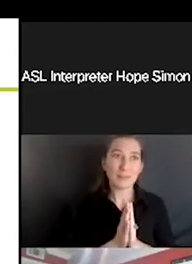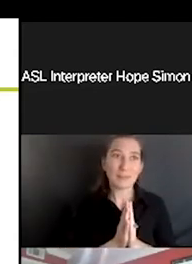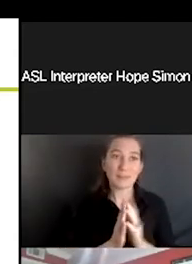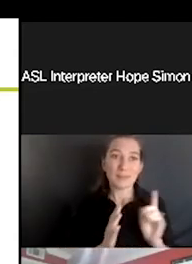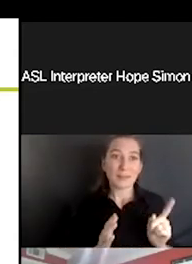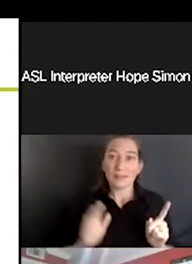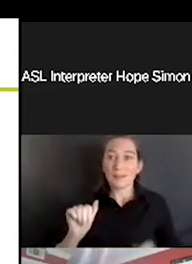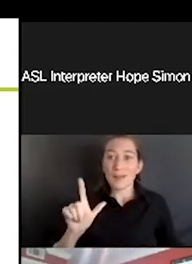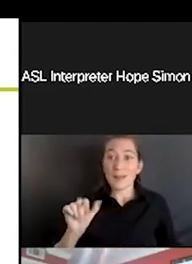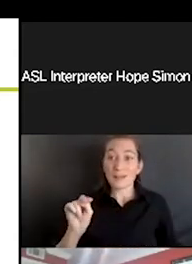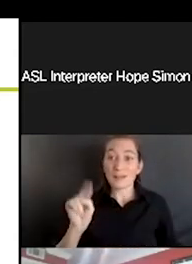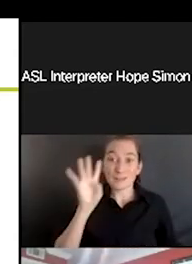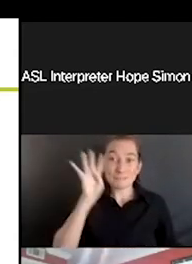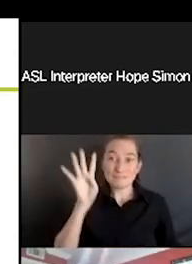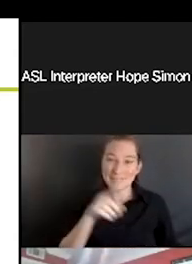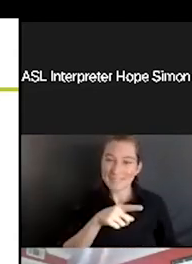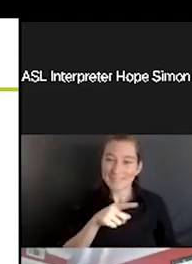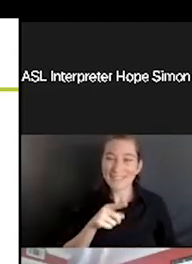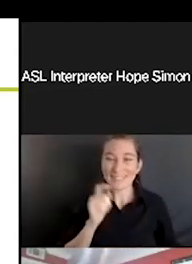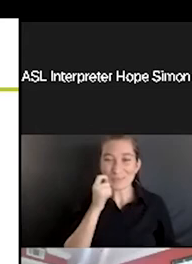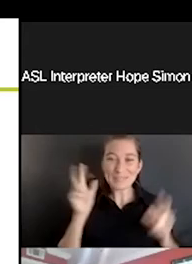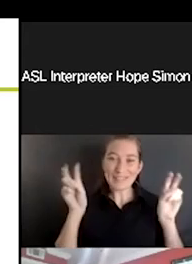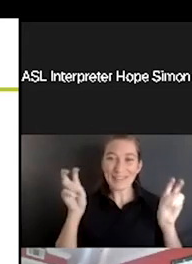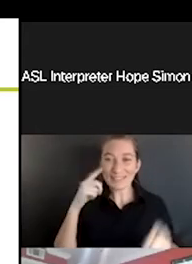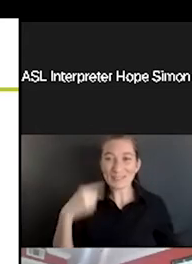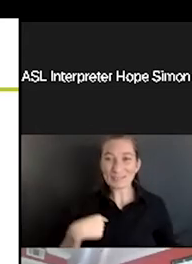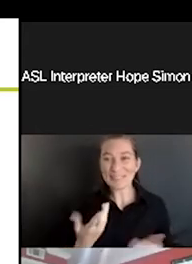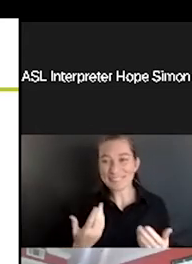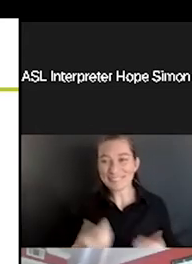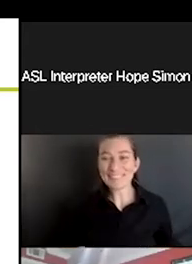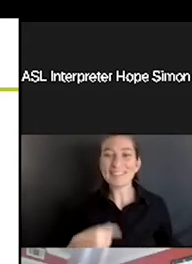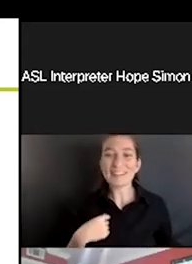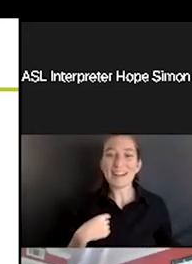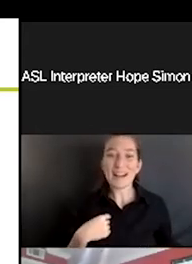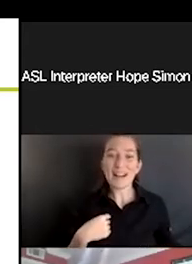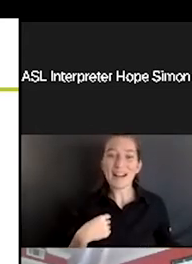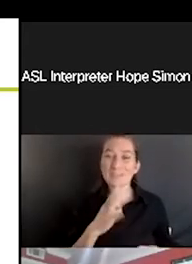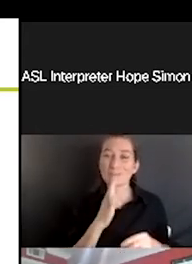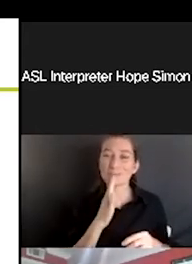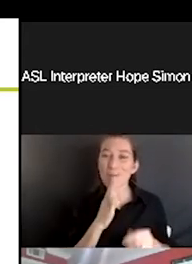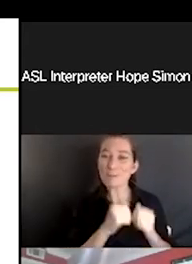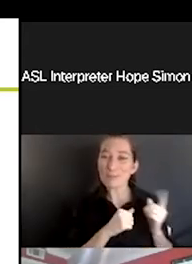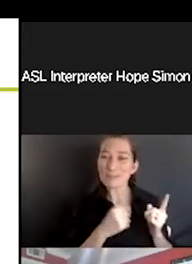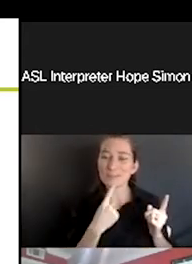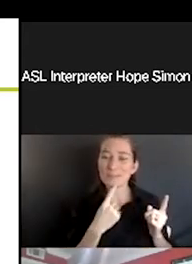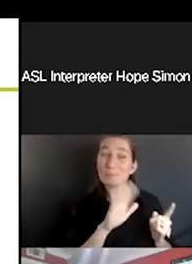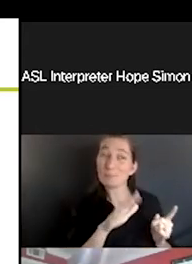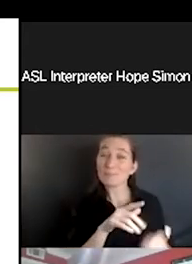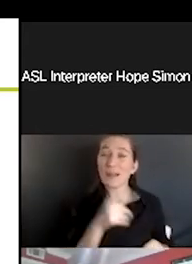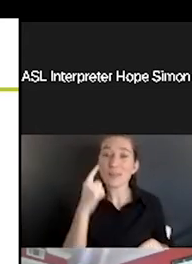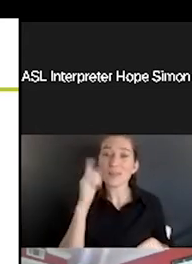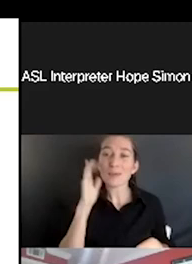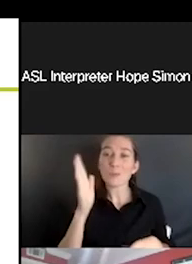Alan came up with this really cool title, but I did talk to Alan and I said, you know, I think it would be nice for me to give